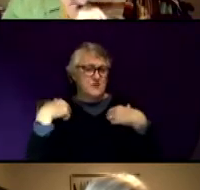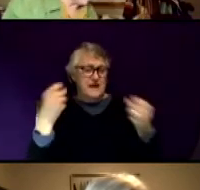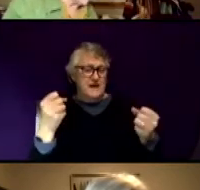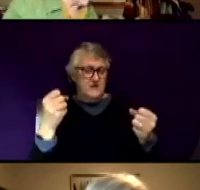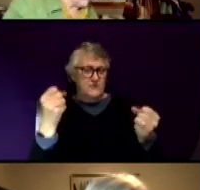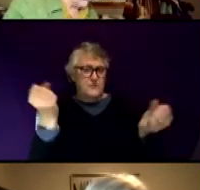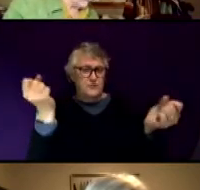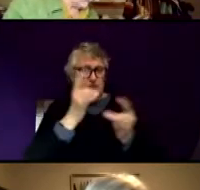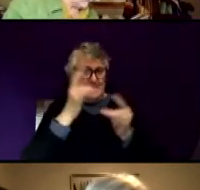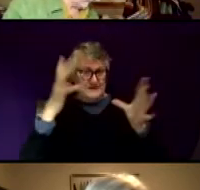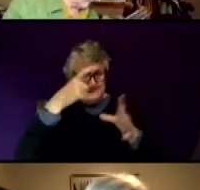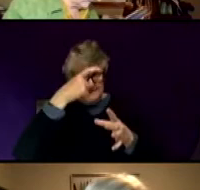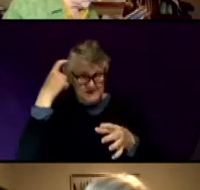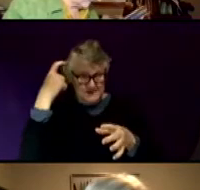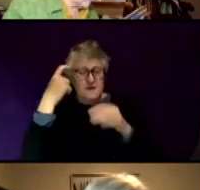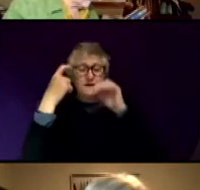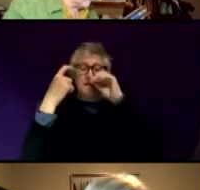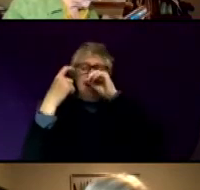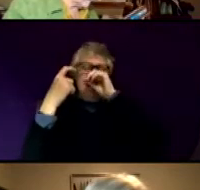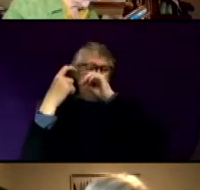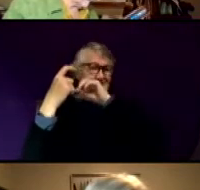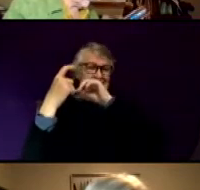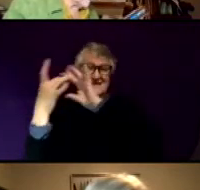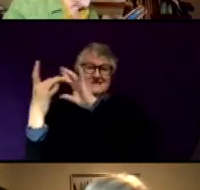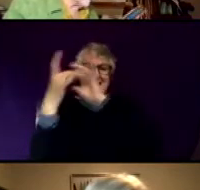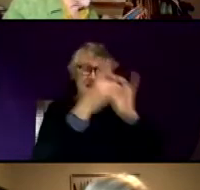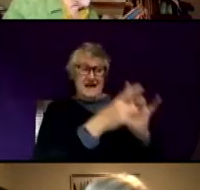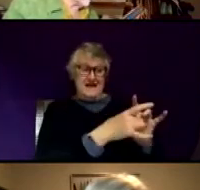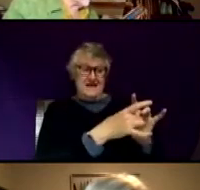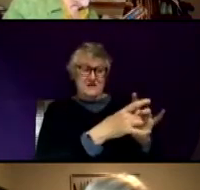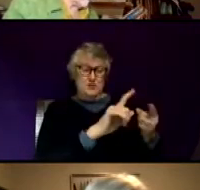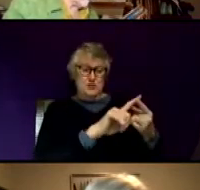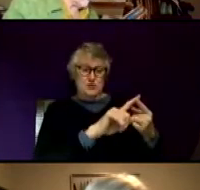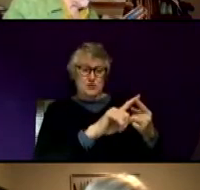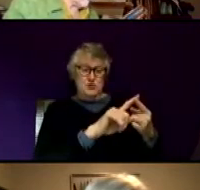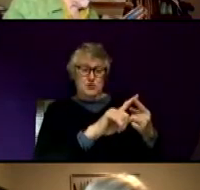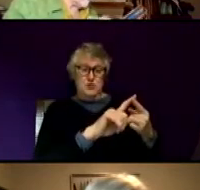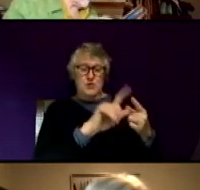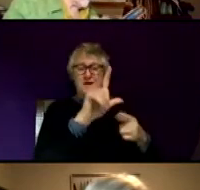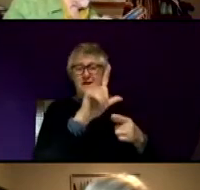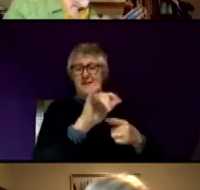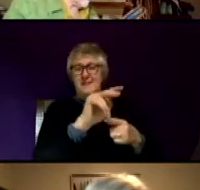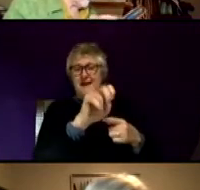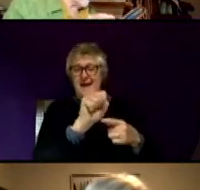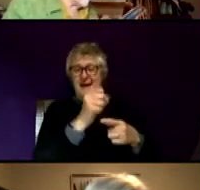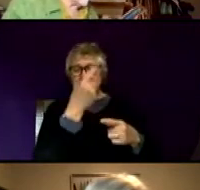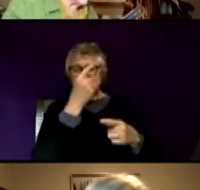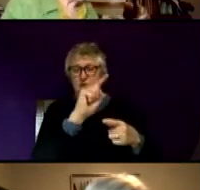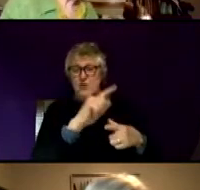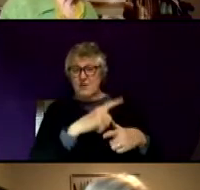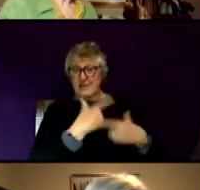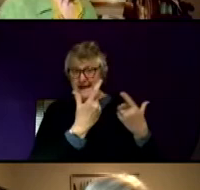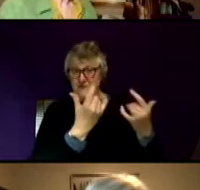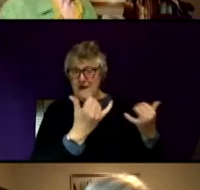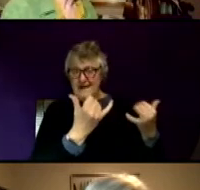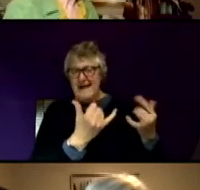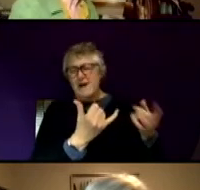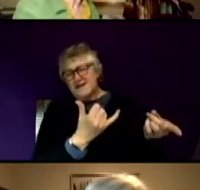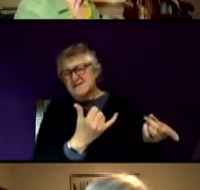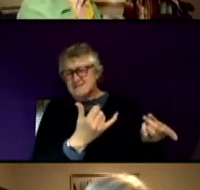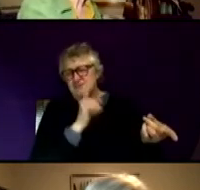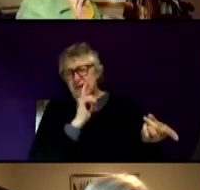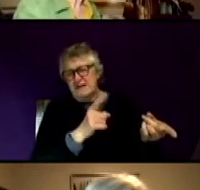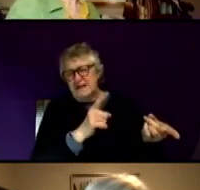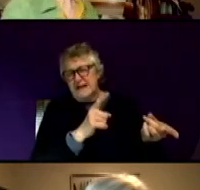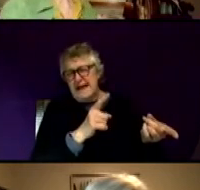with Lines for Life right now, meaning, you know, it's basically a suicide hotline, but they're expanding it to